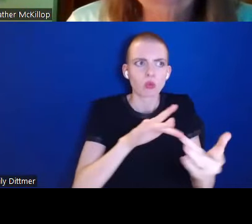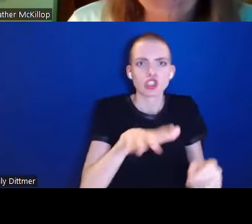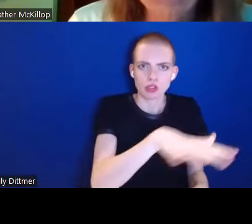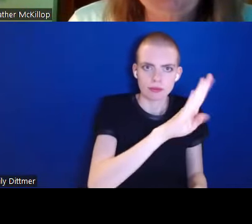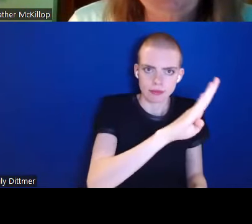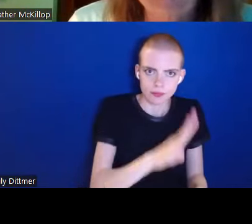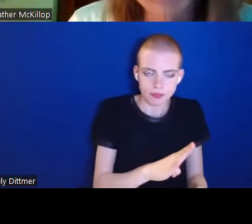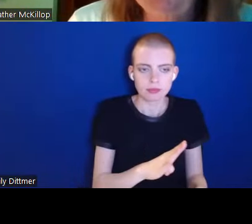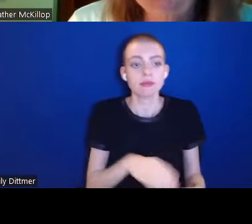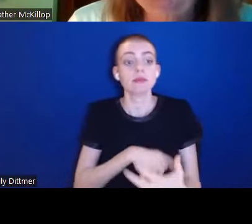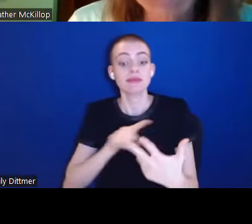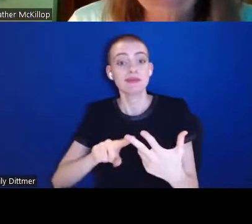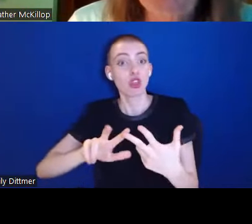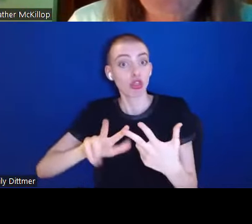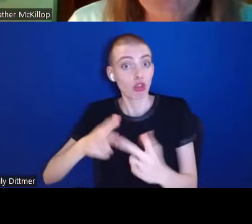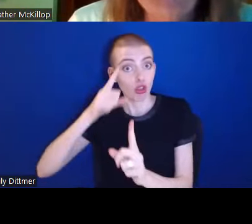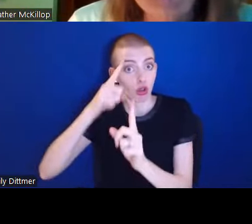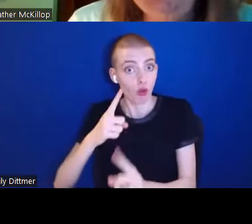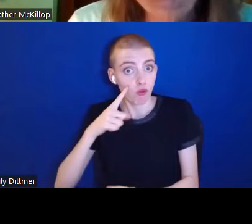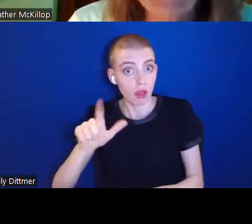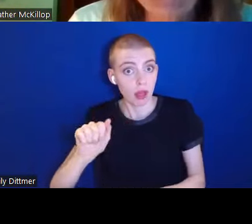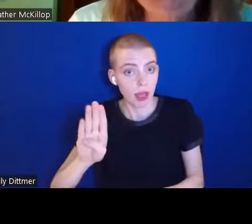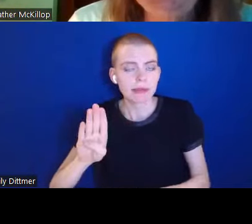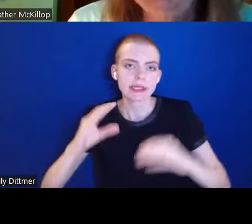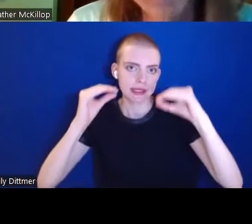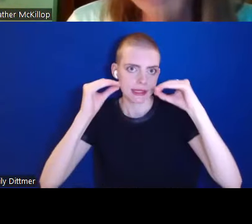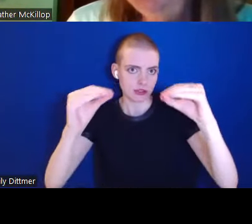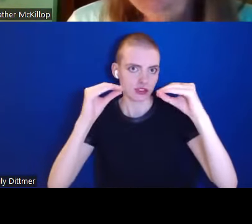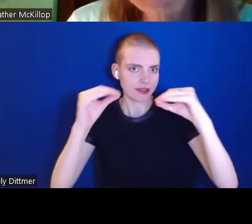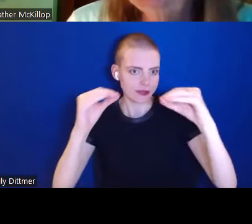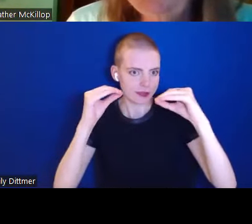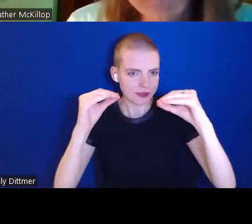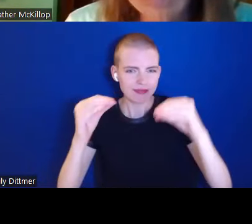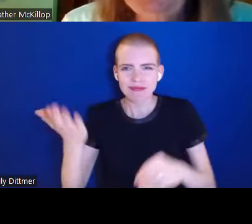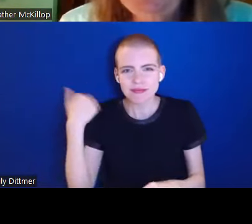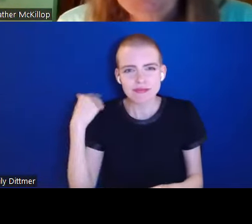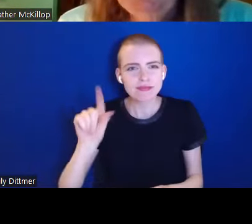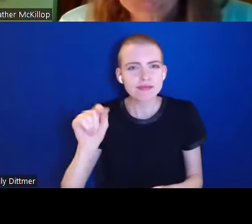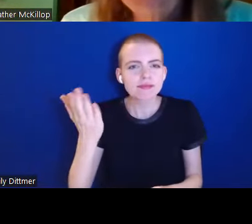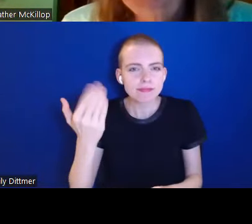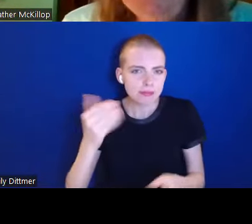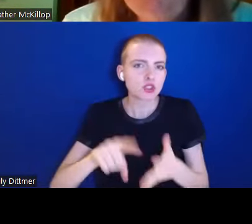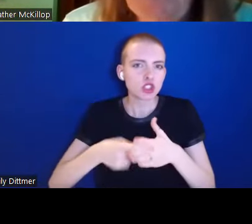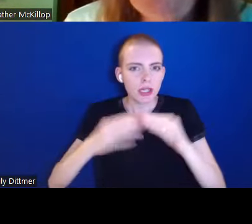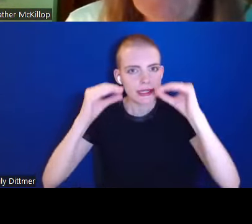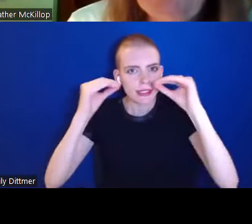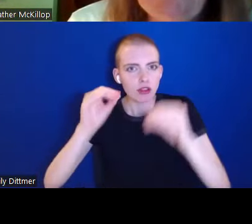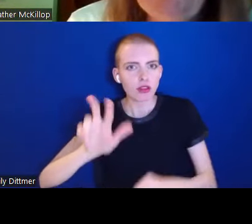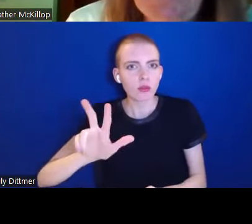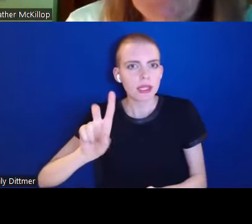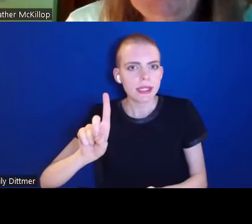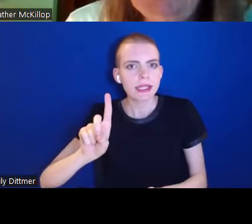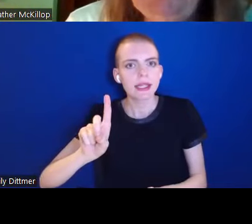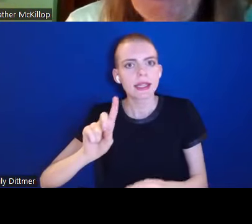is for teaching. I've started in 2015 teaching 3D digital imaging, mainly for